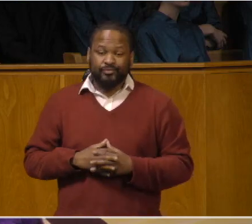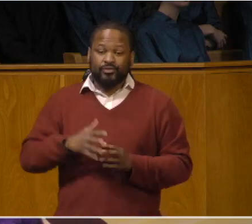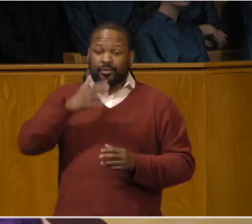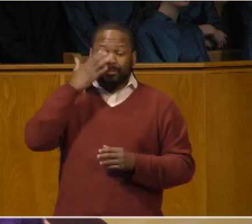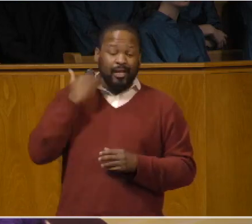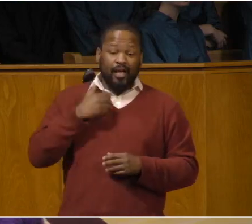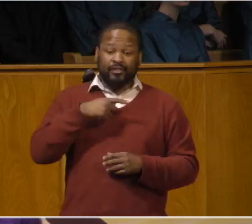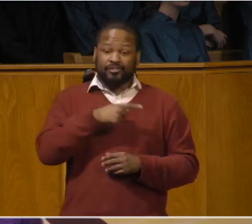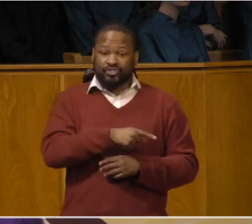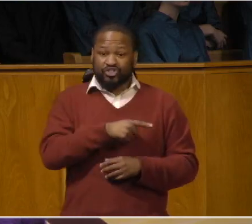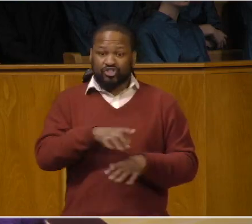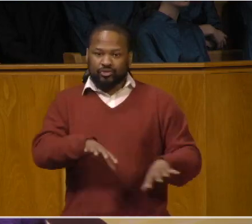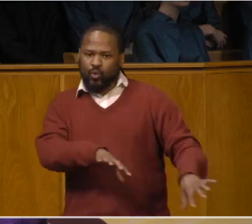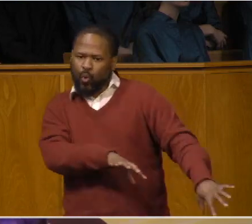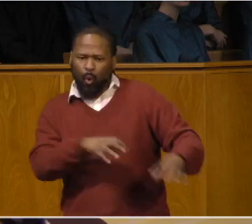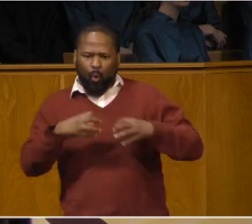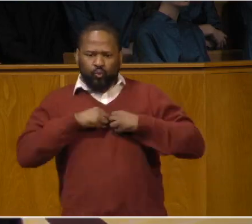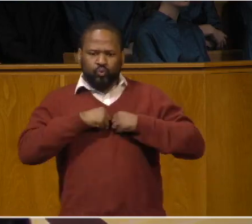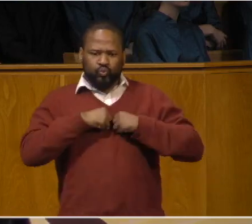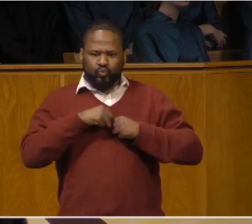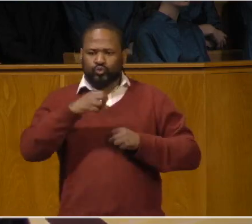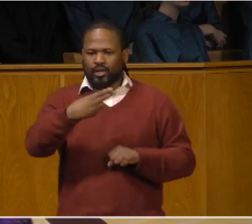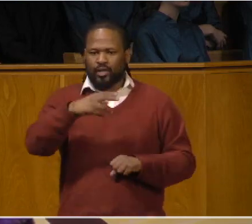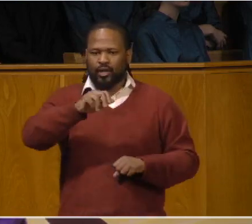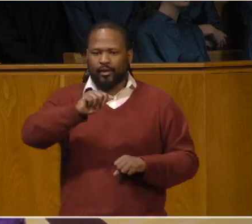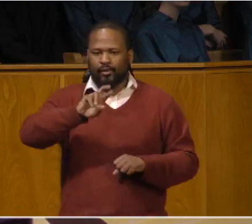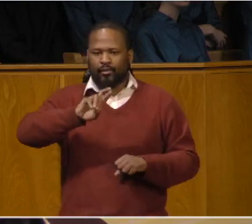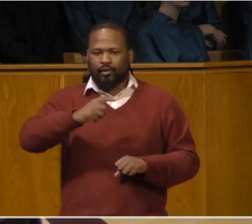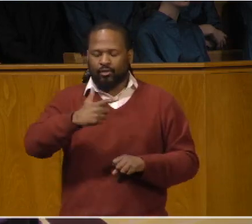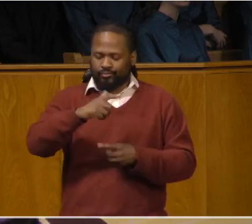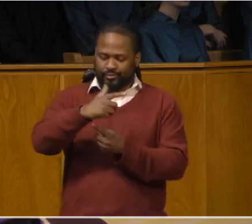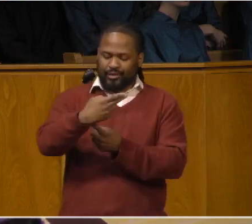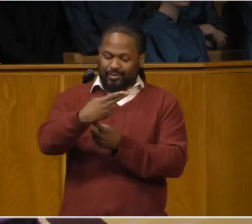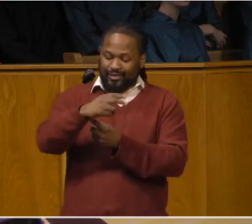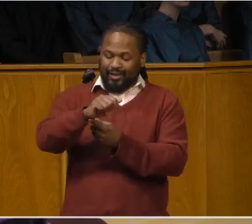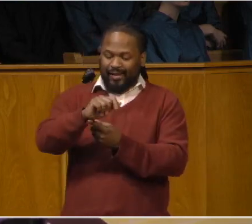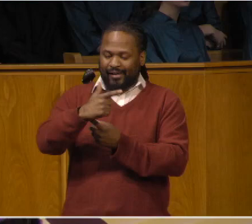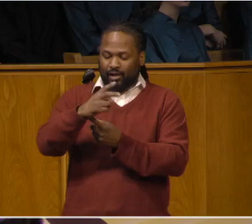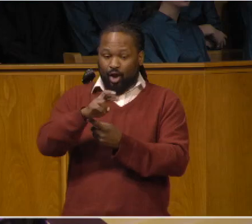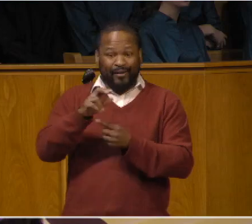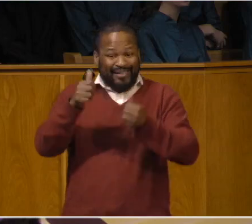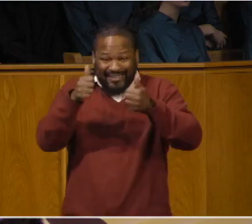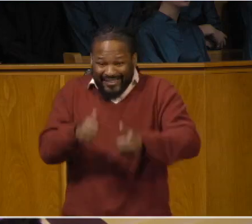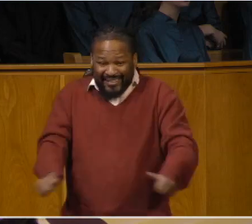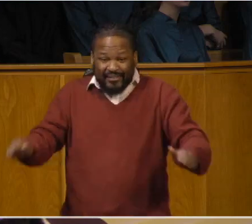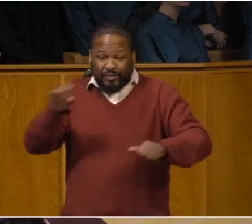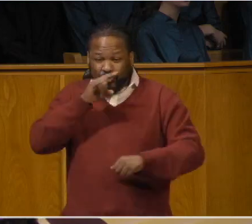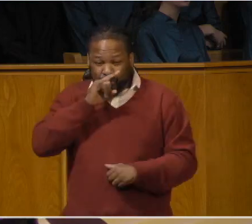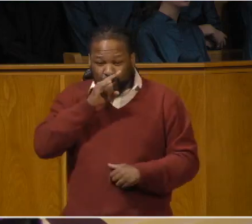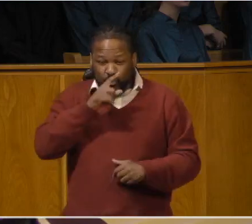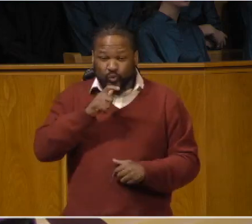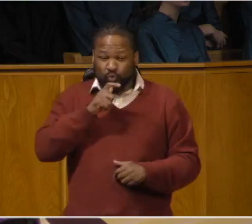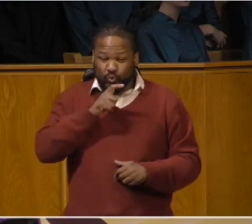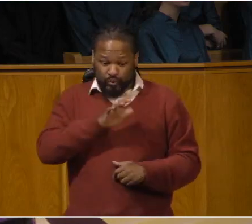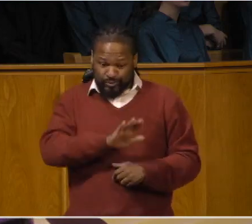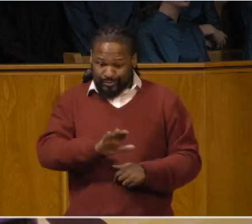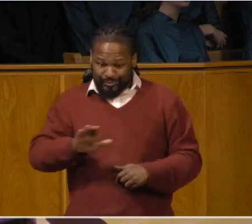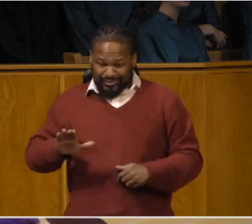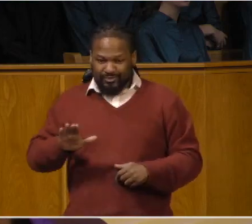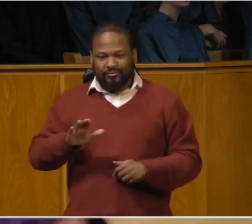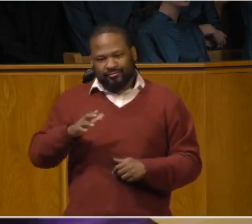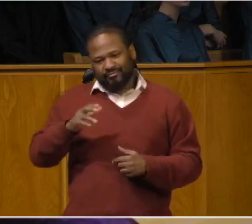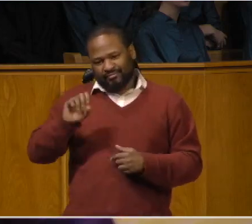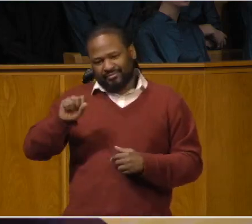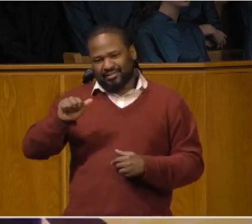Because she owns Hagar, any children she may have belong to Sarah. And it elevates her status